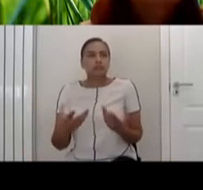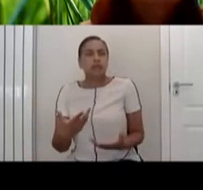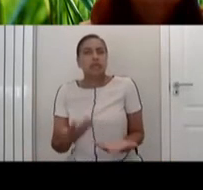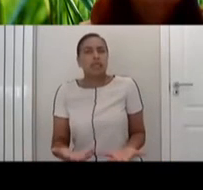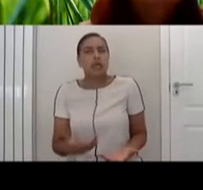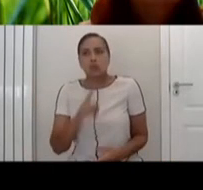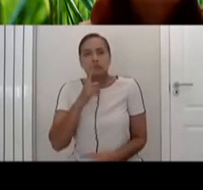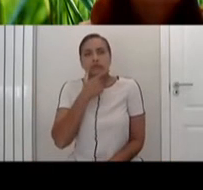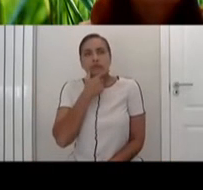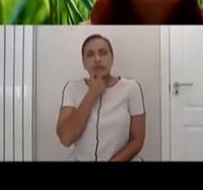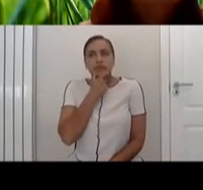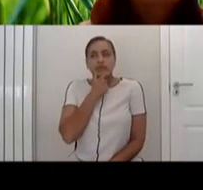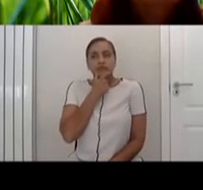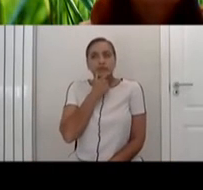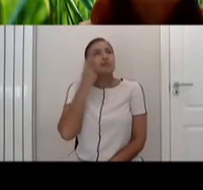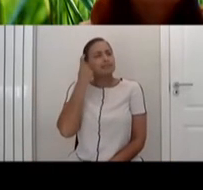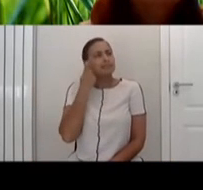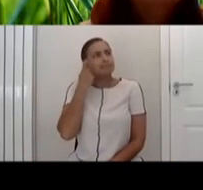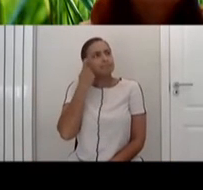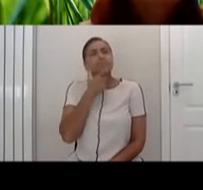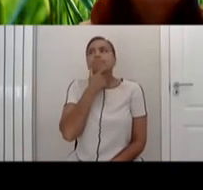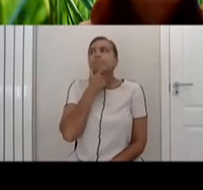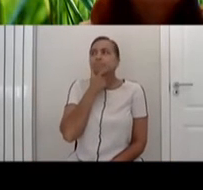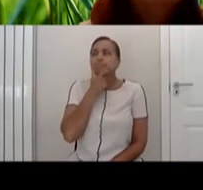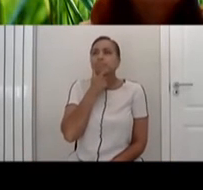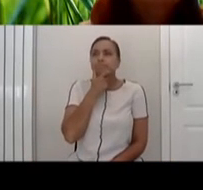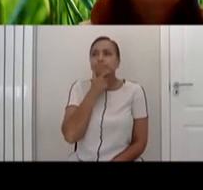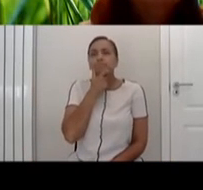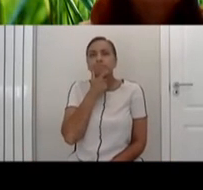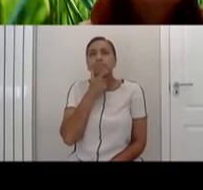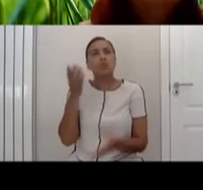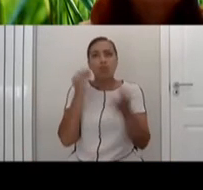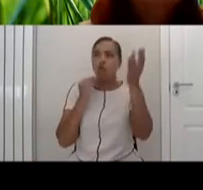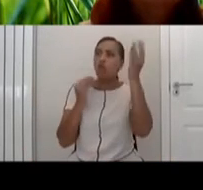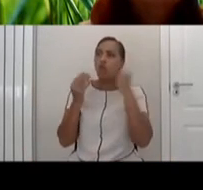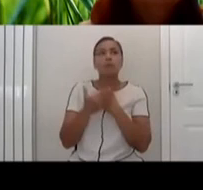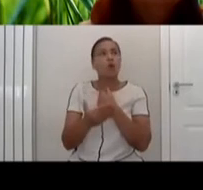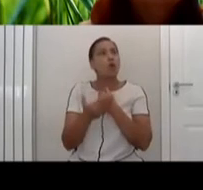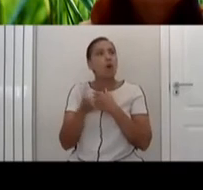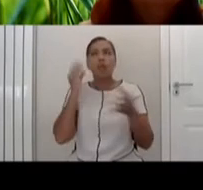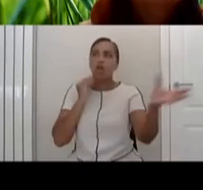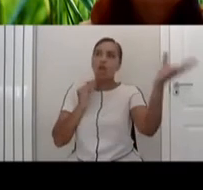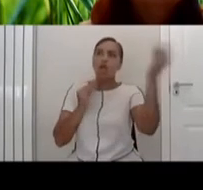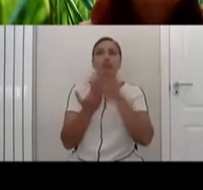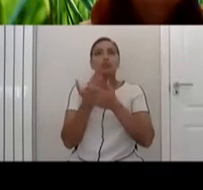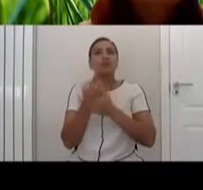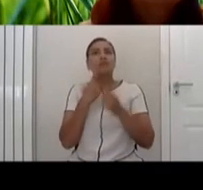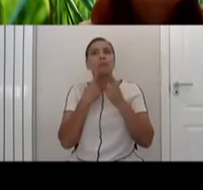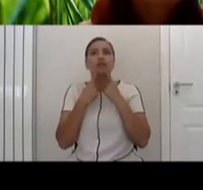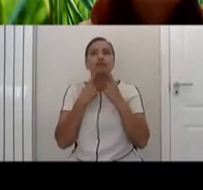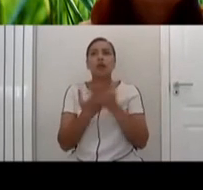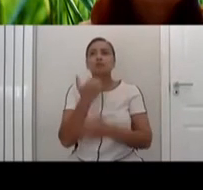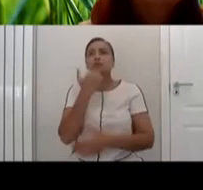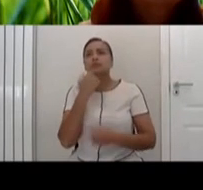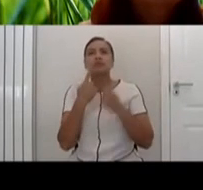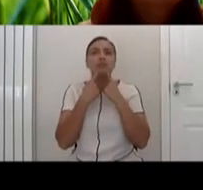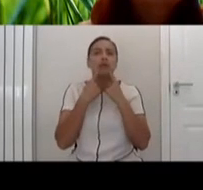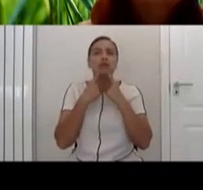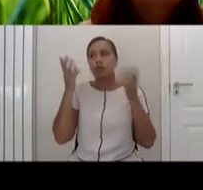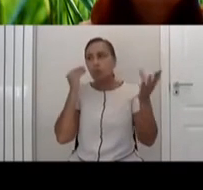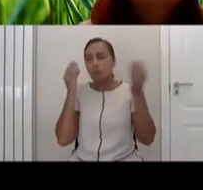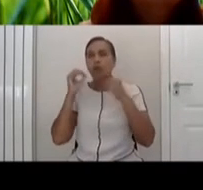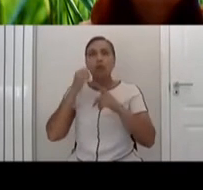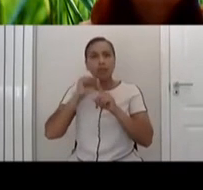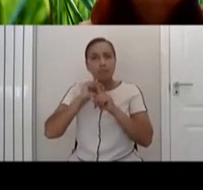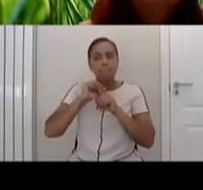moment, it is something that we are sort of learning more about, and will sort of develop over